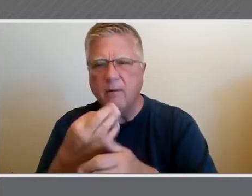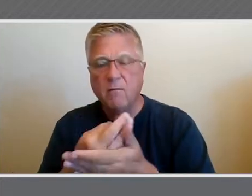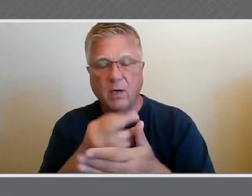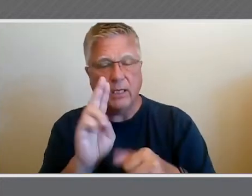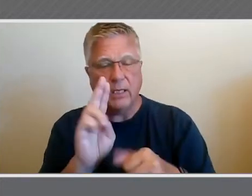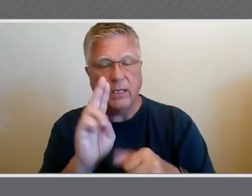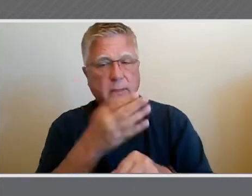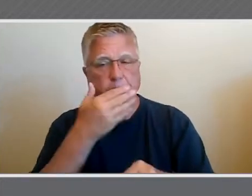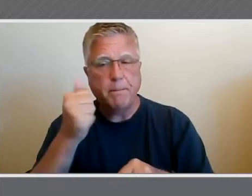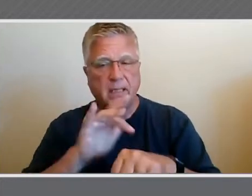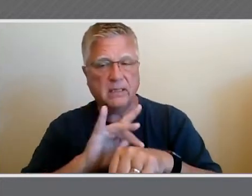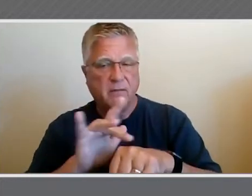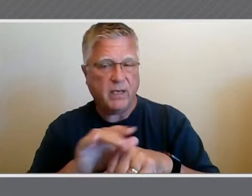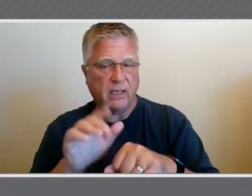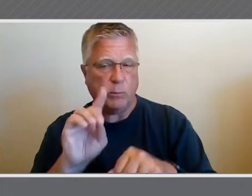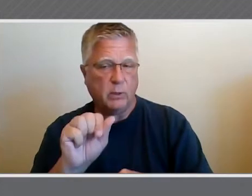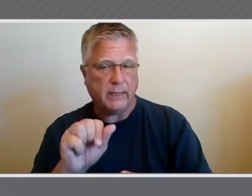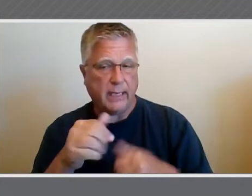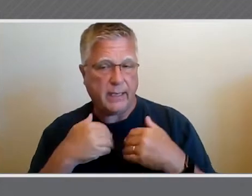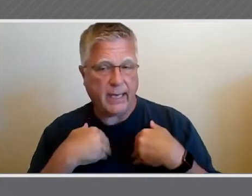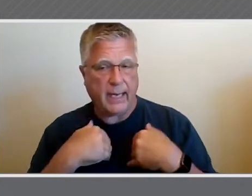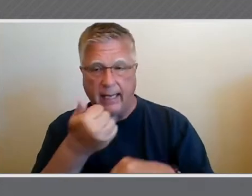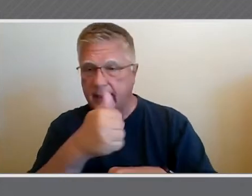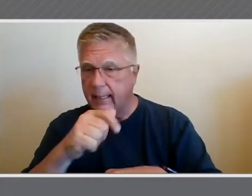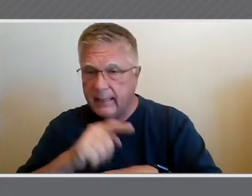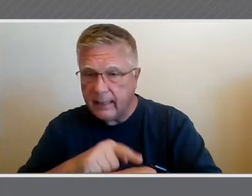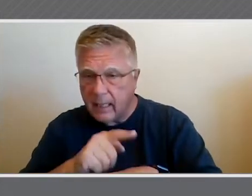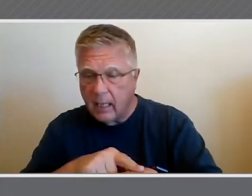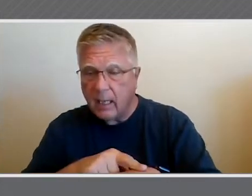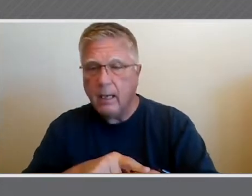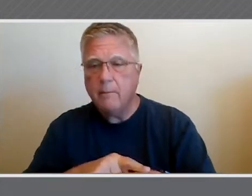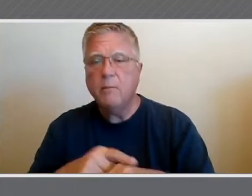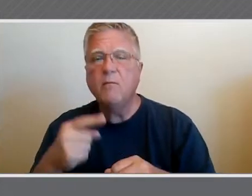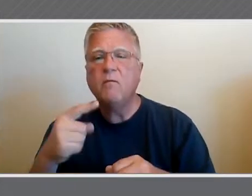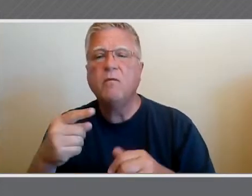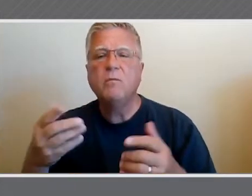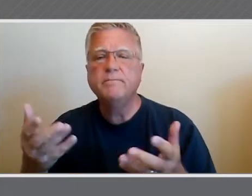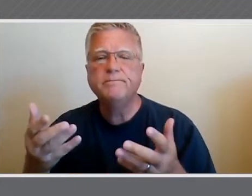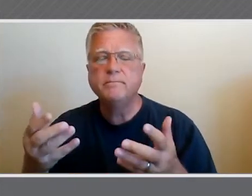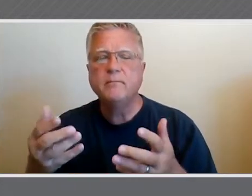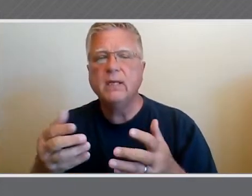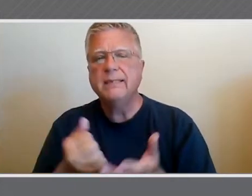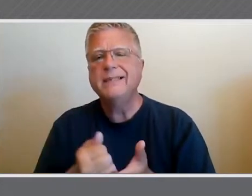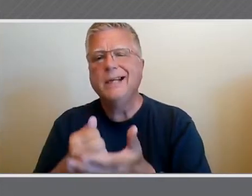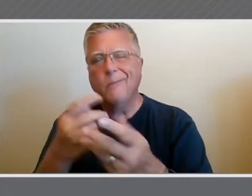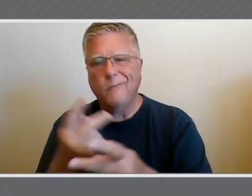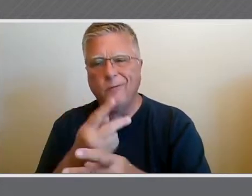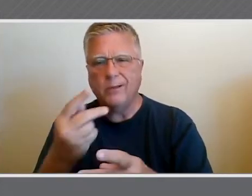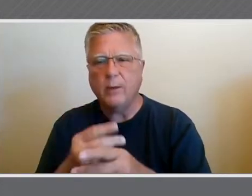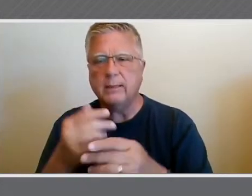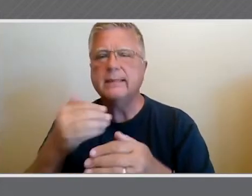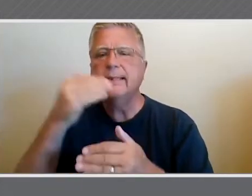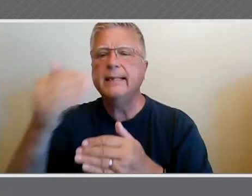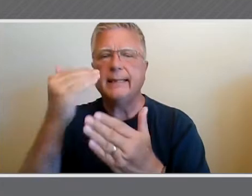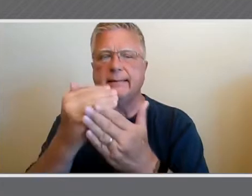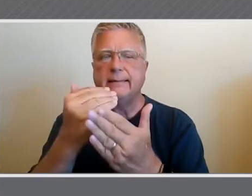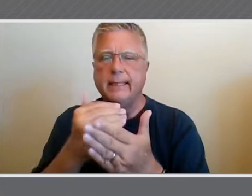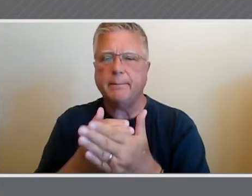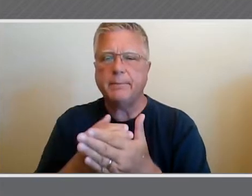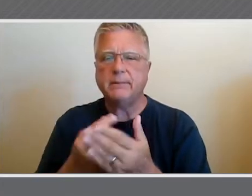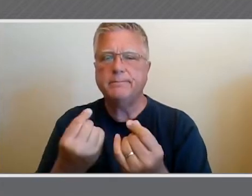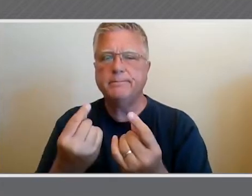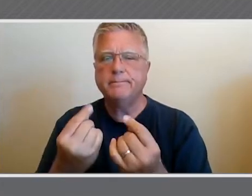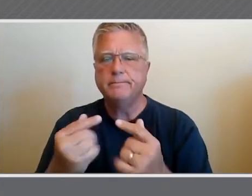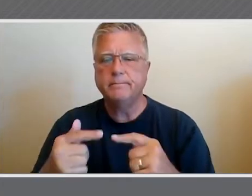best available data that they had at any given moment to help us figure out what the next steps would be. On